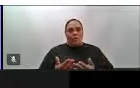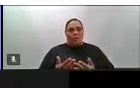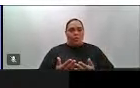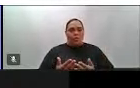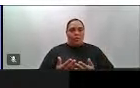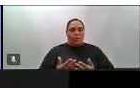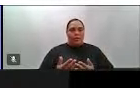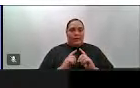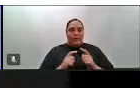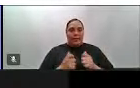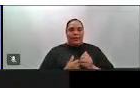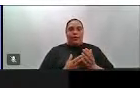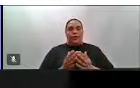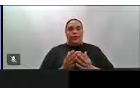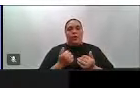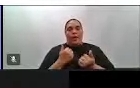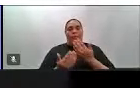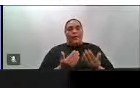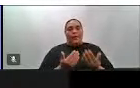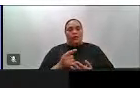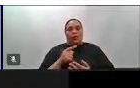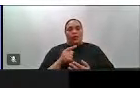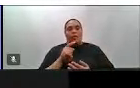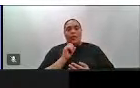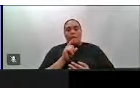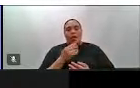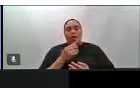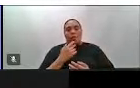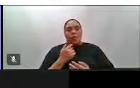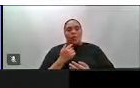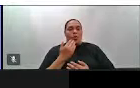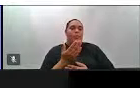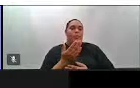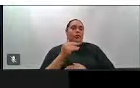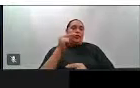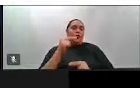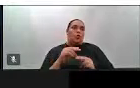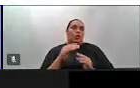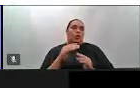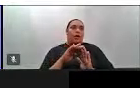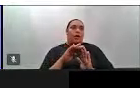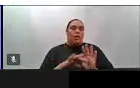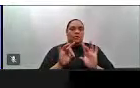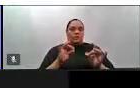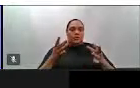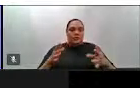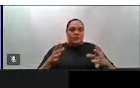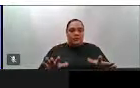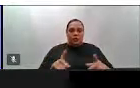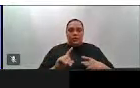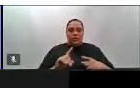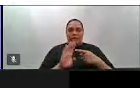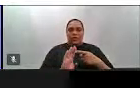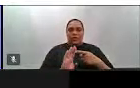the committee through the applications that have been proposed for shortlisting. The